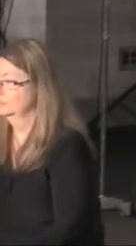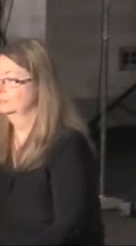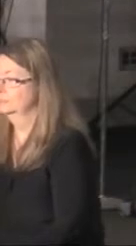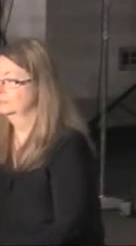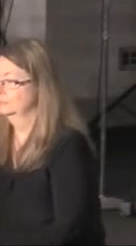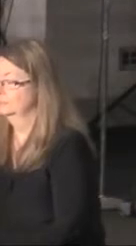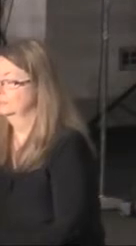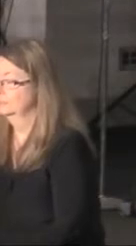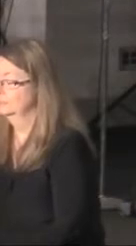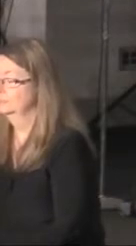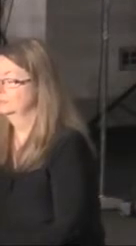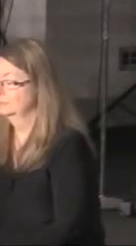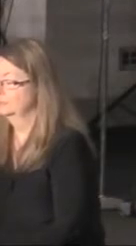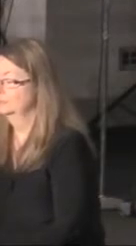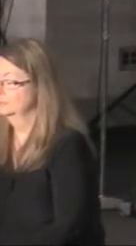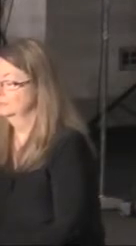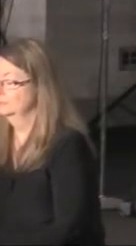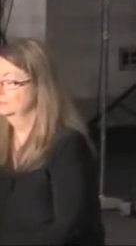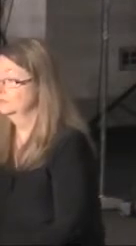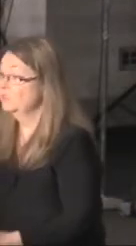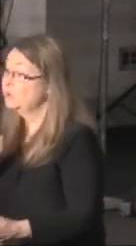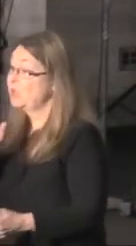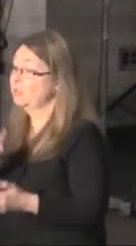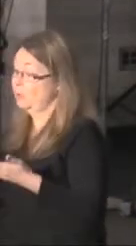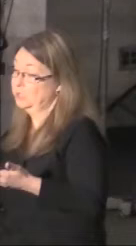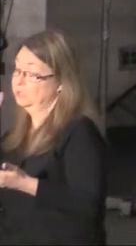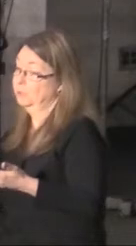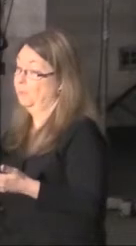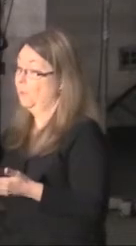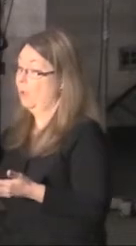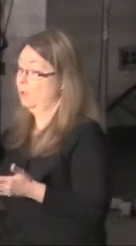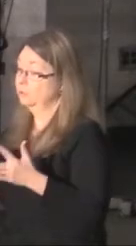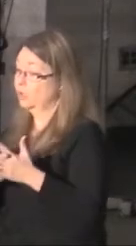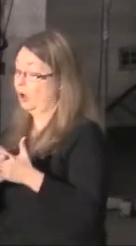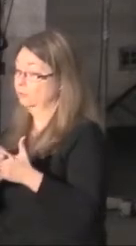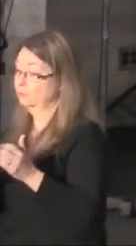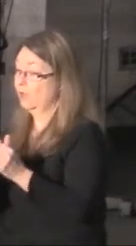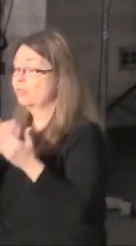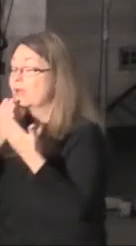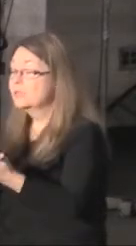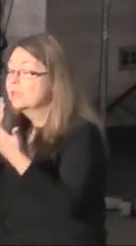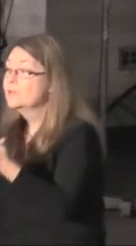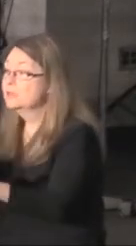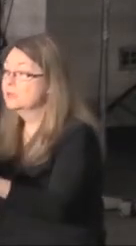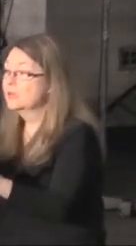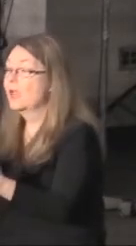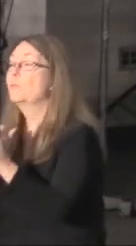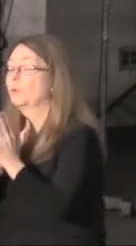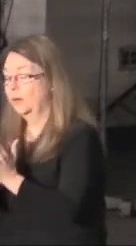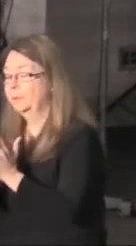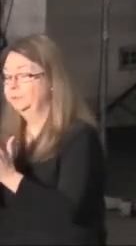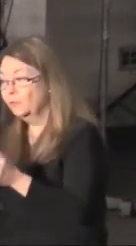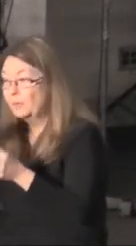in that I rejoice. As we talked about last week, Paul started off his letter with thanksgiving and with prayer.